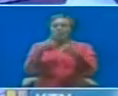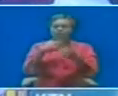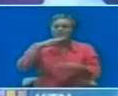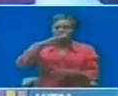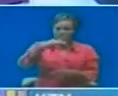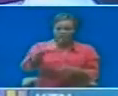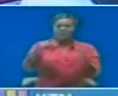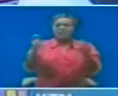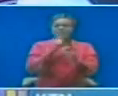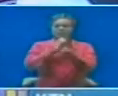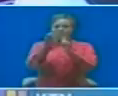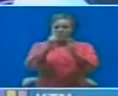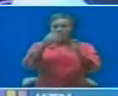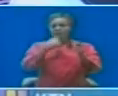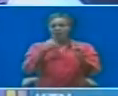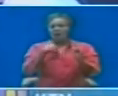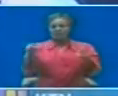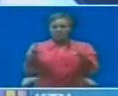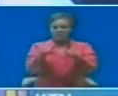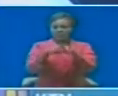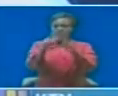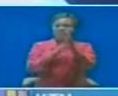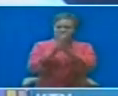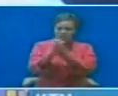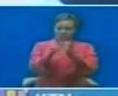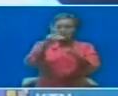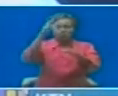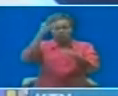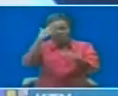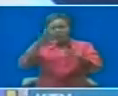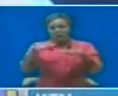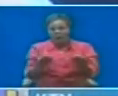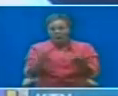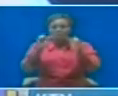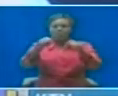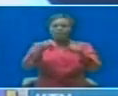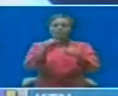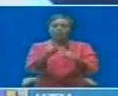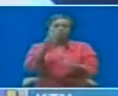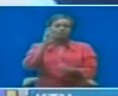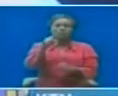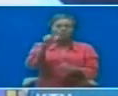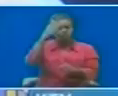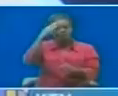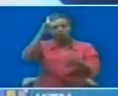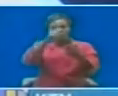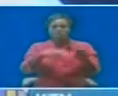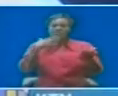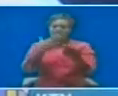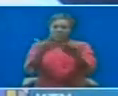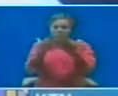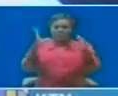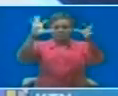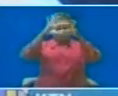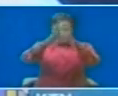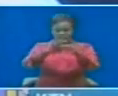having an interview with that regard. If you're interested, this is your chance to get to know what is expected of you, what you need to know. Thank you for joining us on